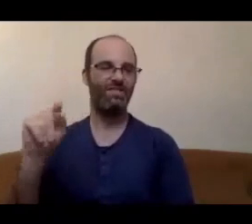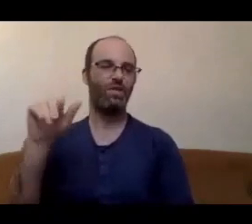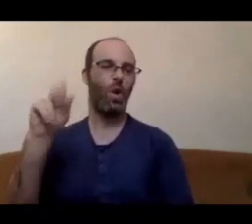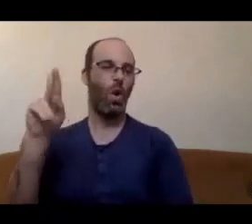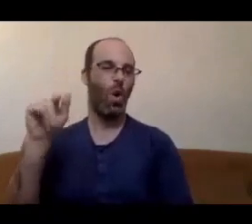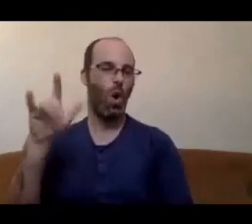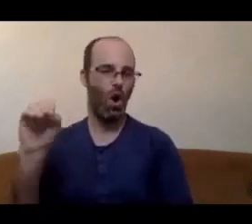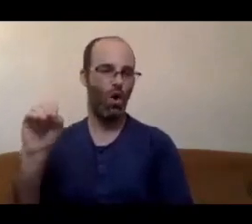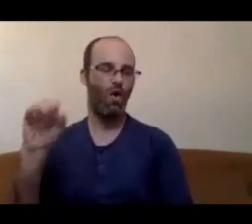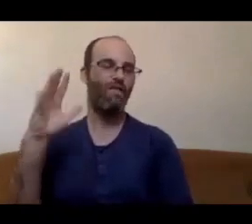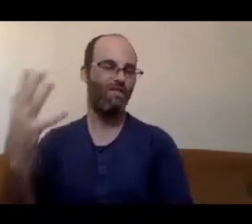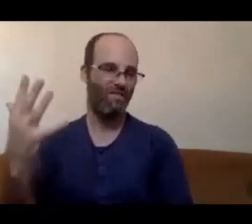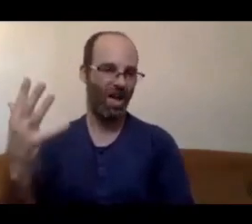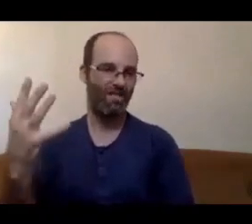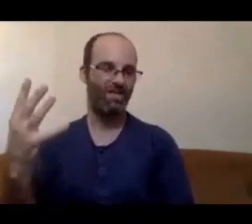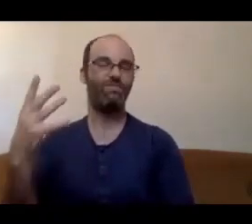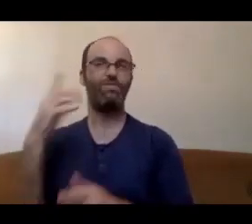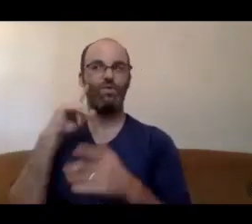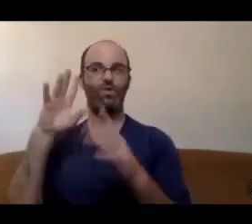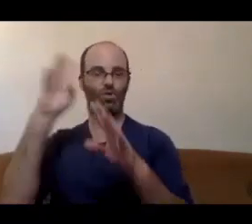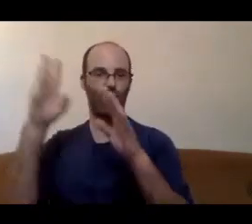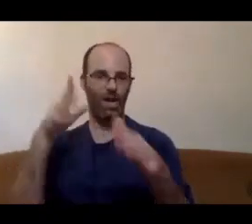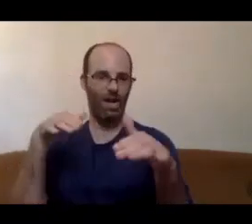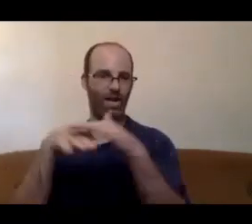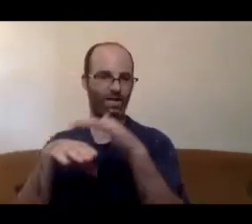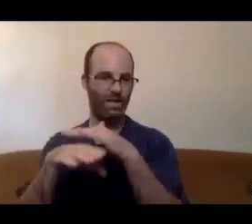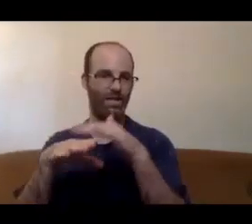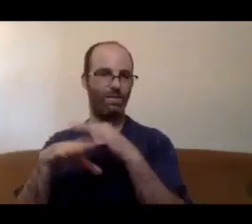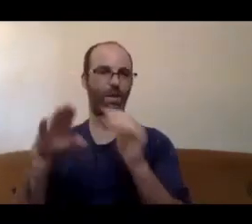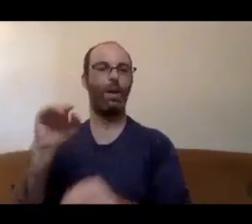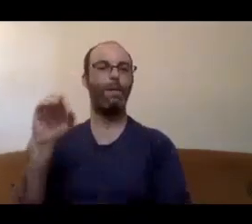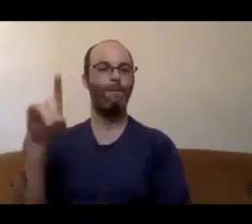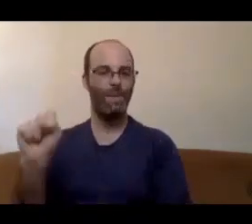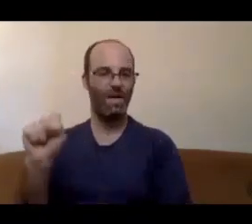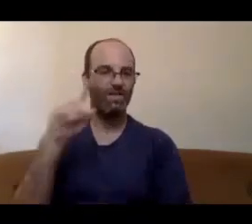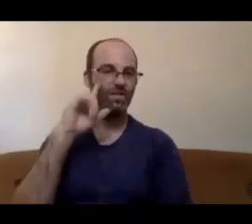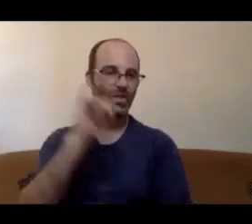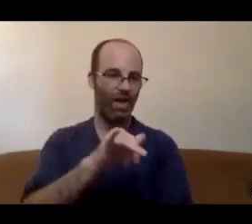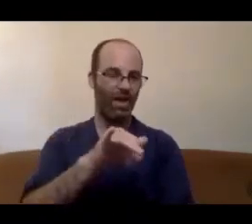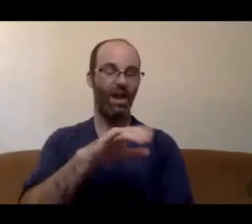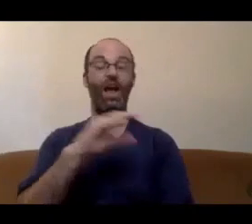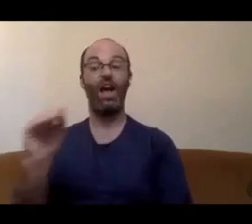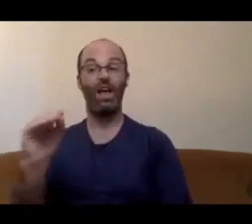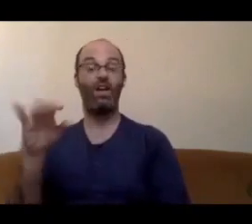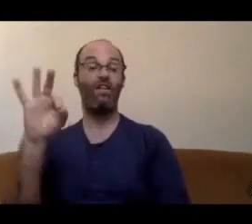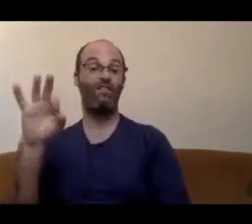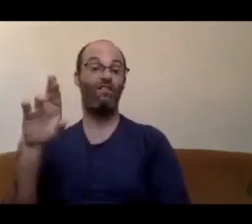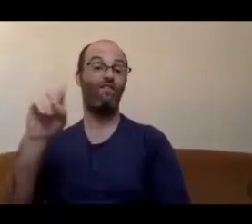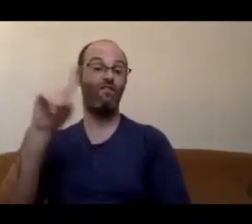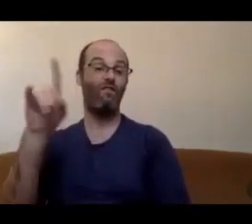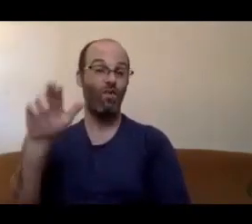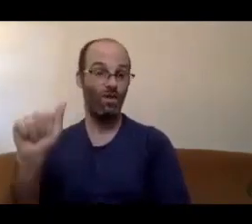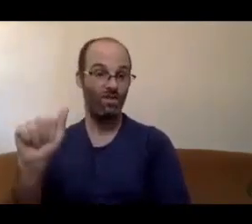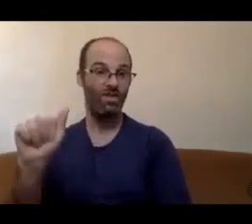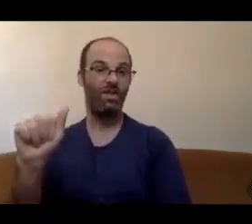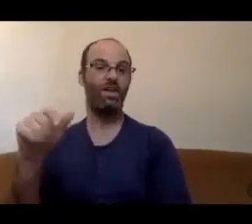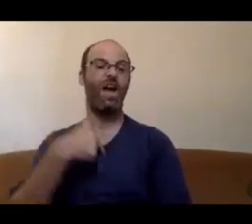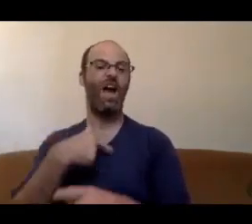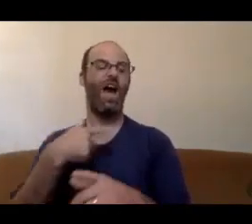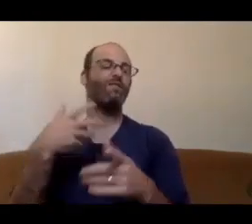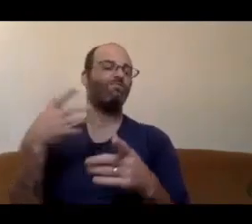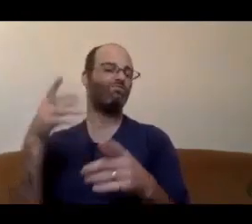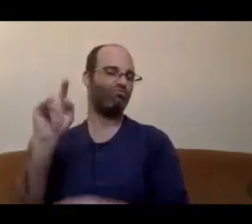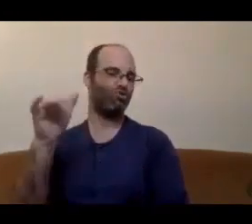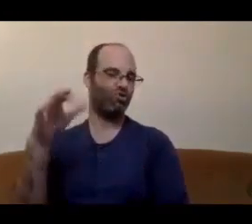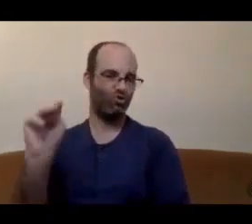creating accessibility mods for Forza, and I stream as well to promote awareness of accessibility in gaming for those that are